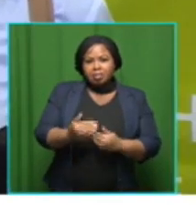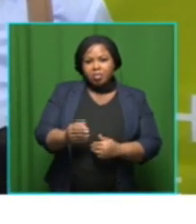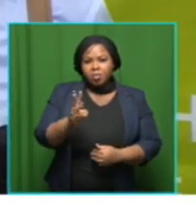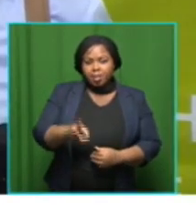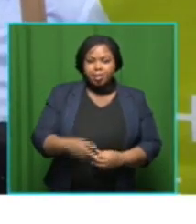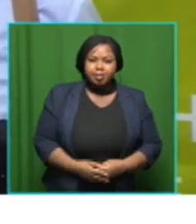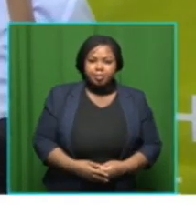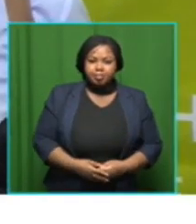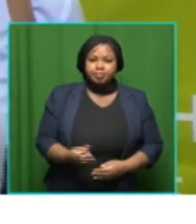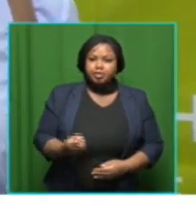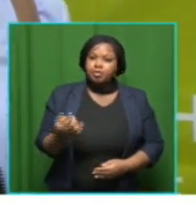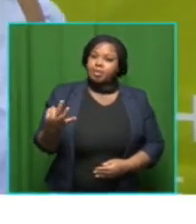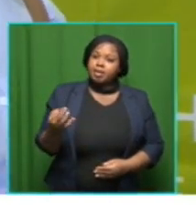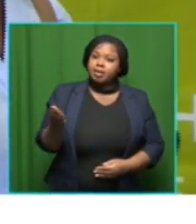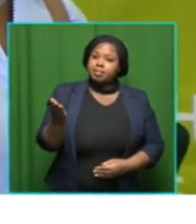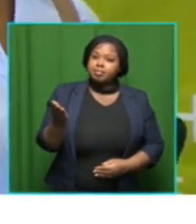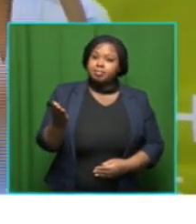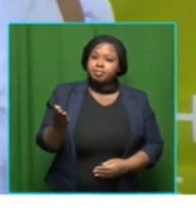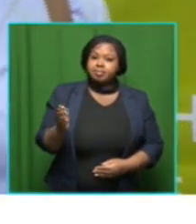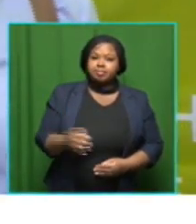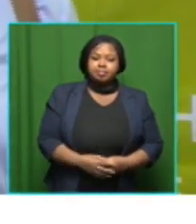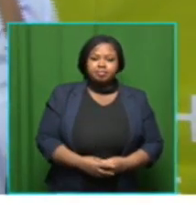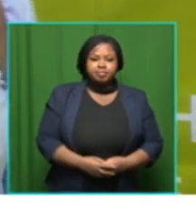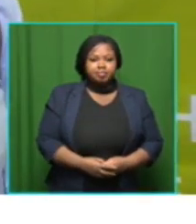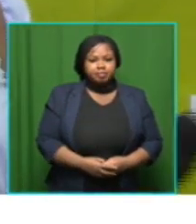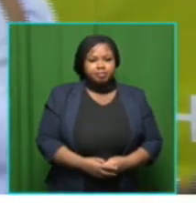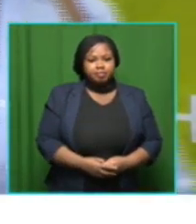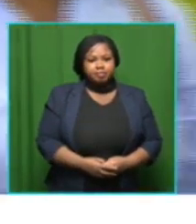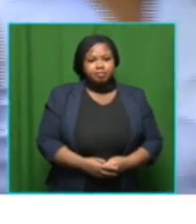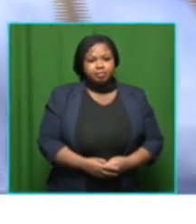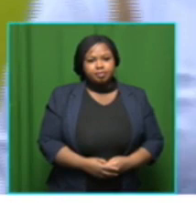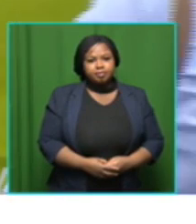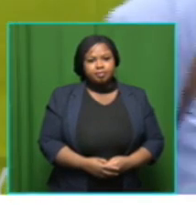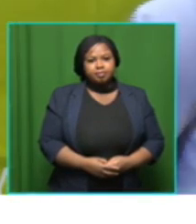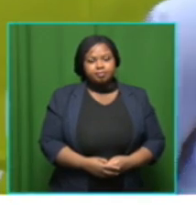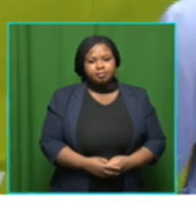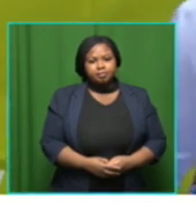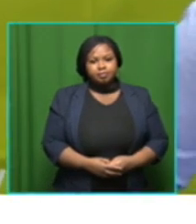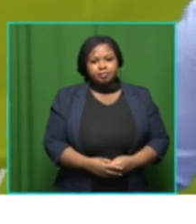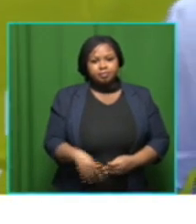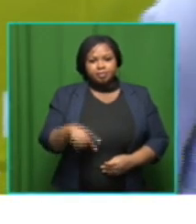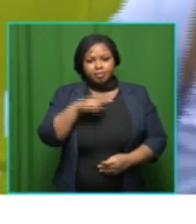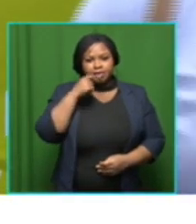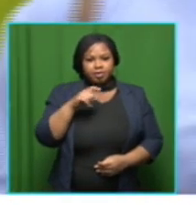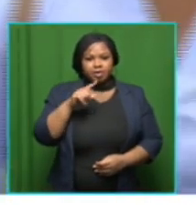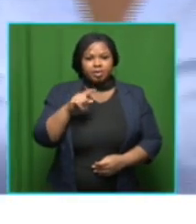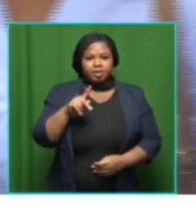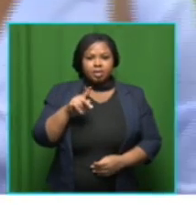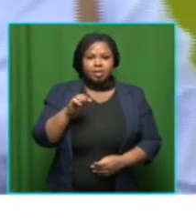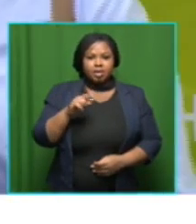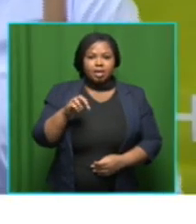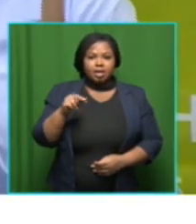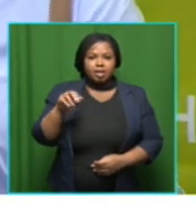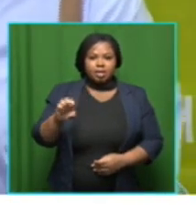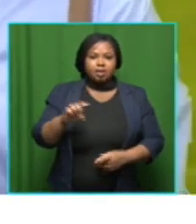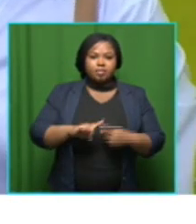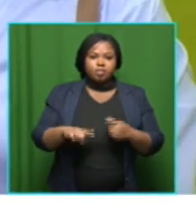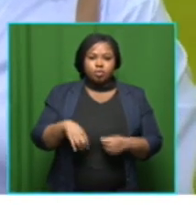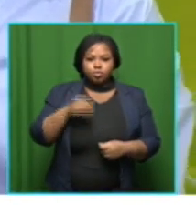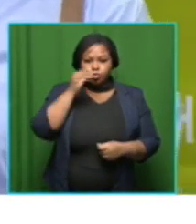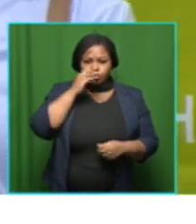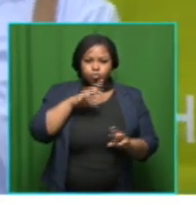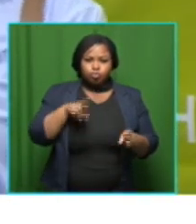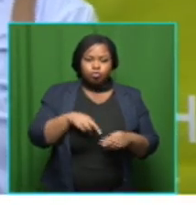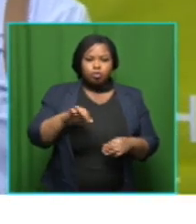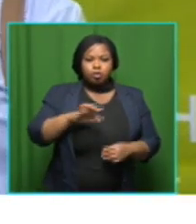Number three number three. Minister, my name is Tekana Mkhize from Mutual Africa. Just a simple